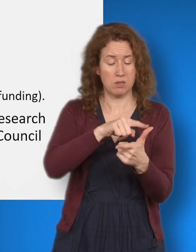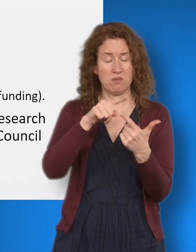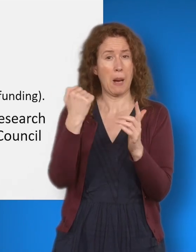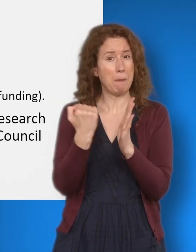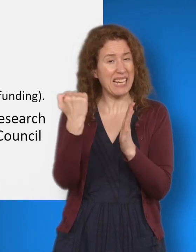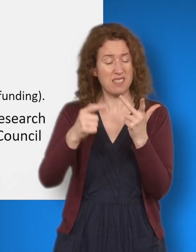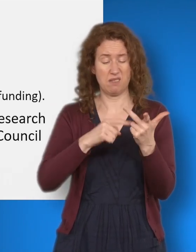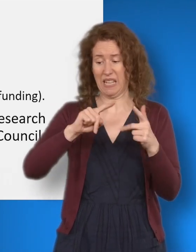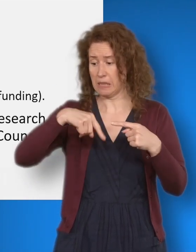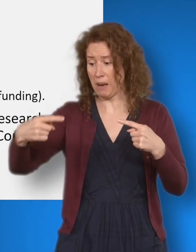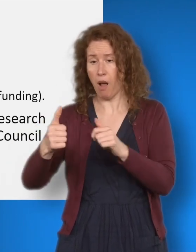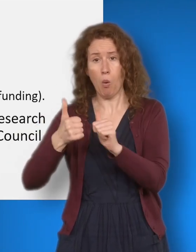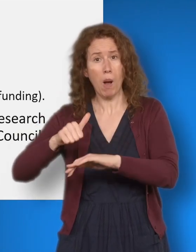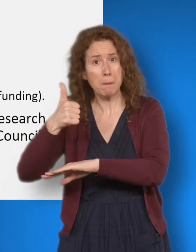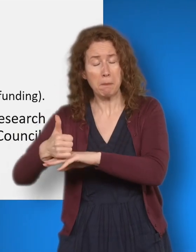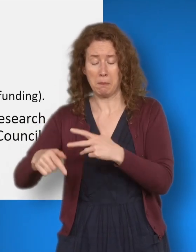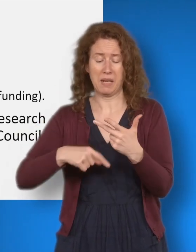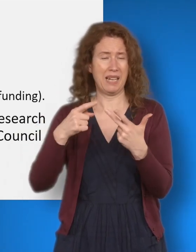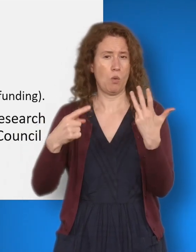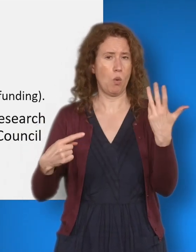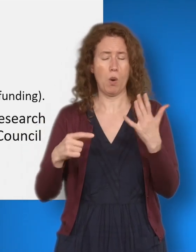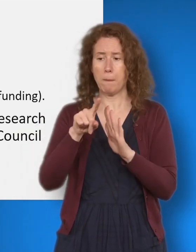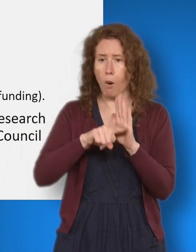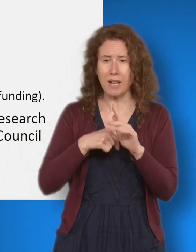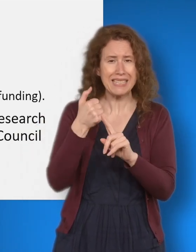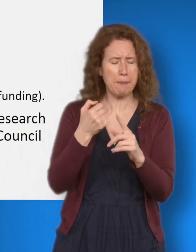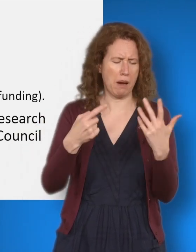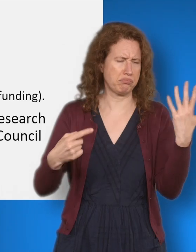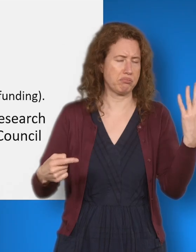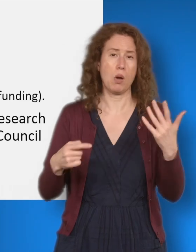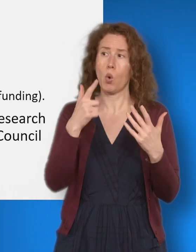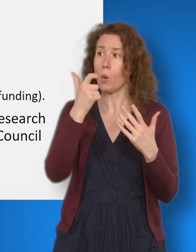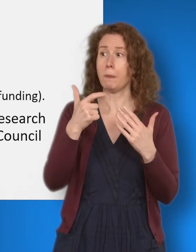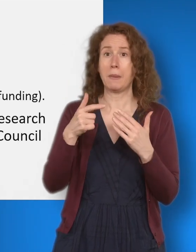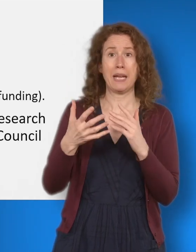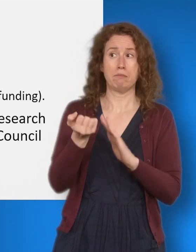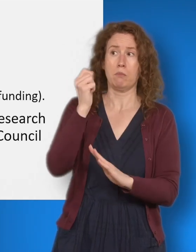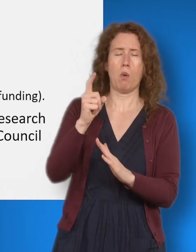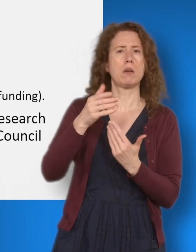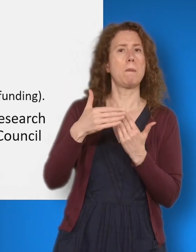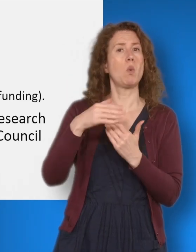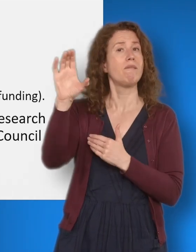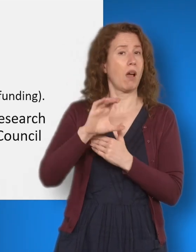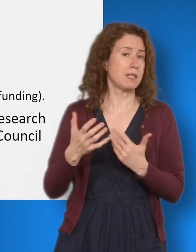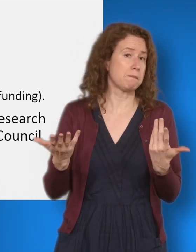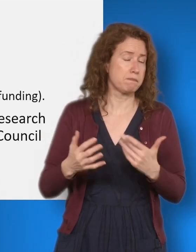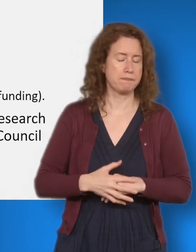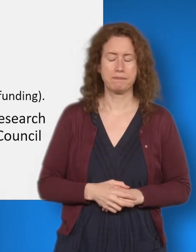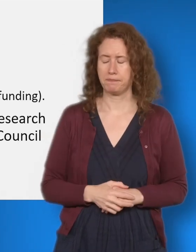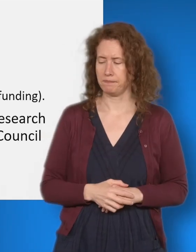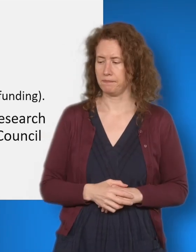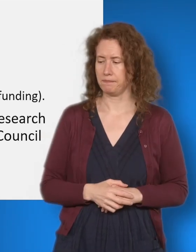the spin-outs, policy impacts, or even further funding associated to a specific project.